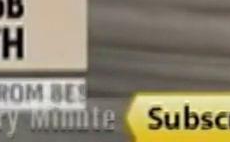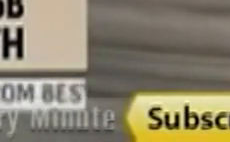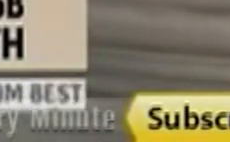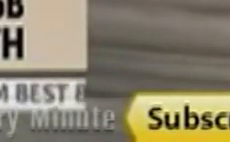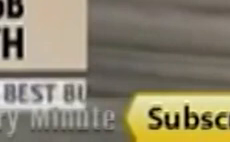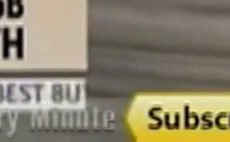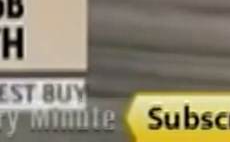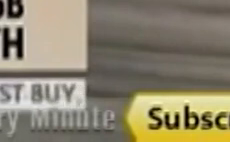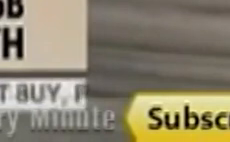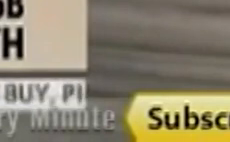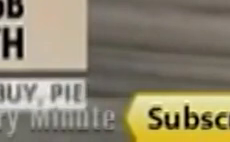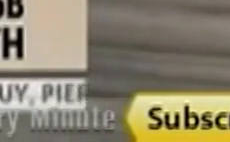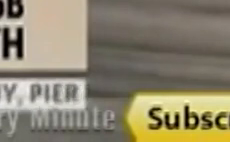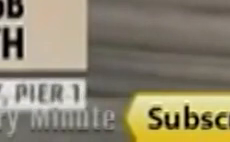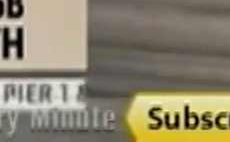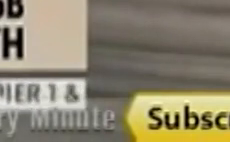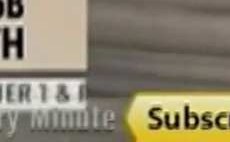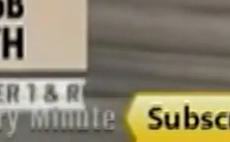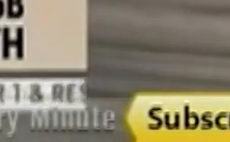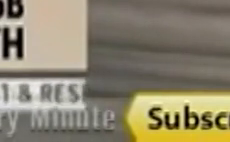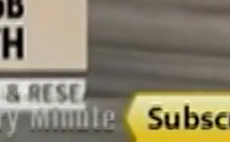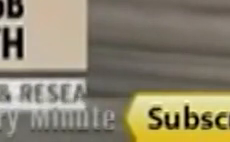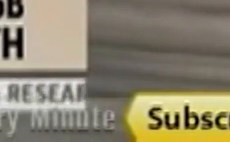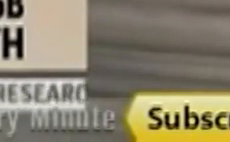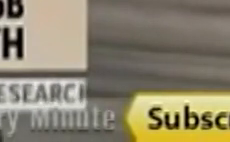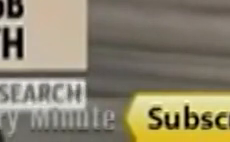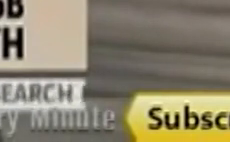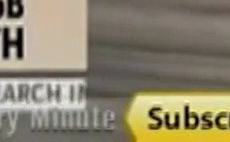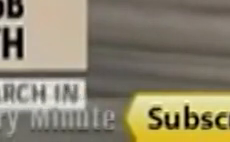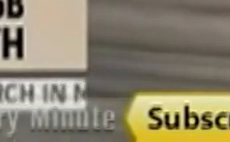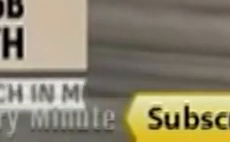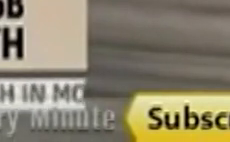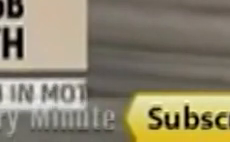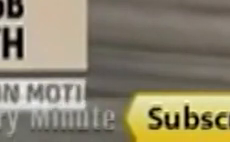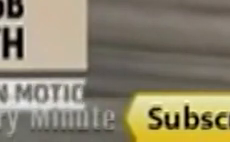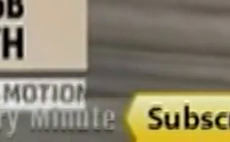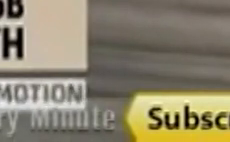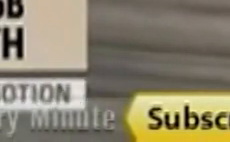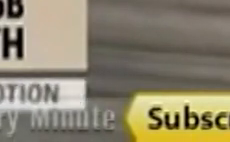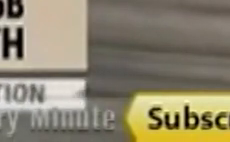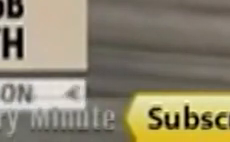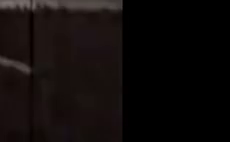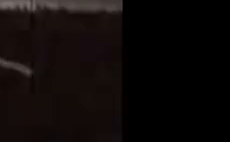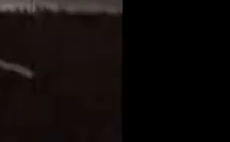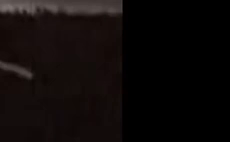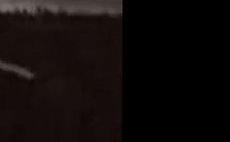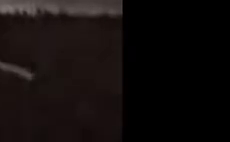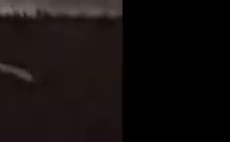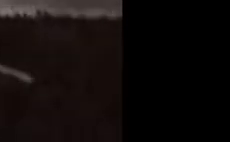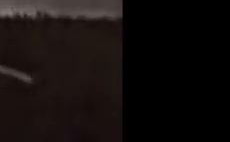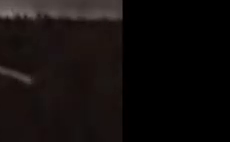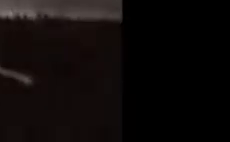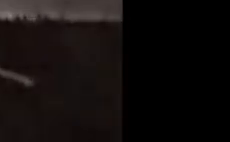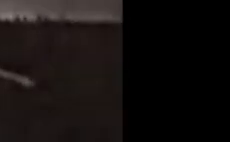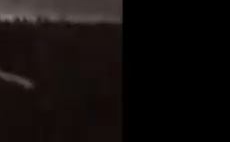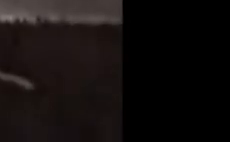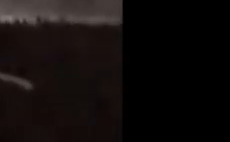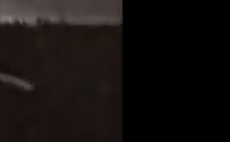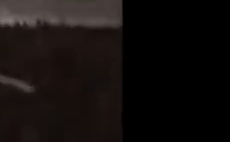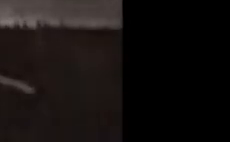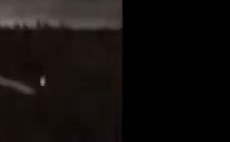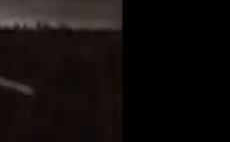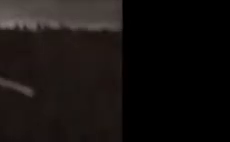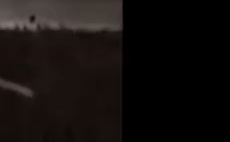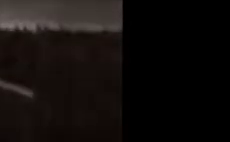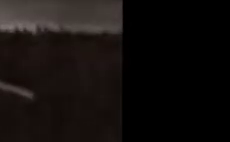beings. And if you've got too many human beings, you'll build in inefficiency, you'll use labor poorly. Done in